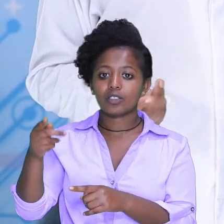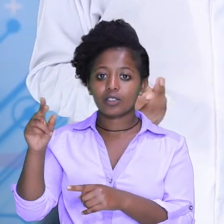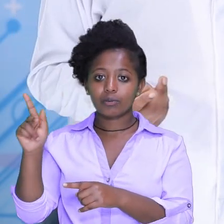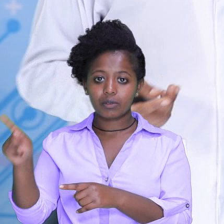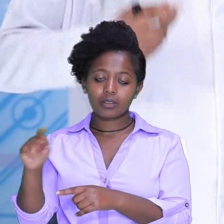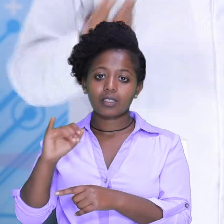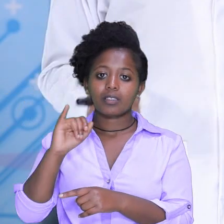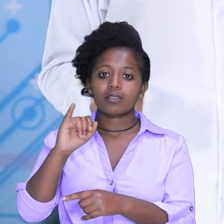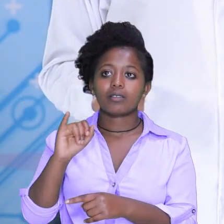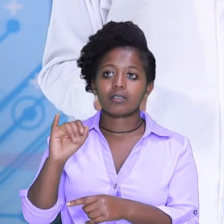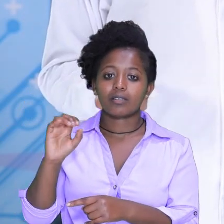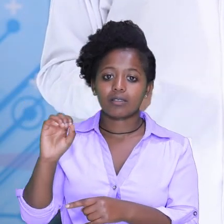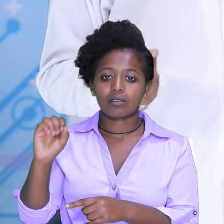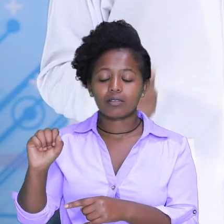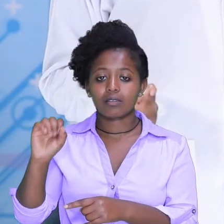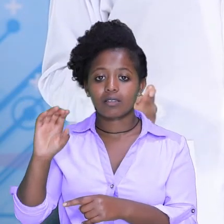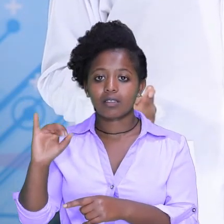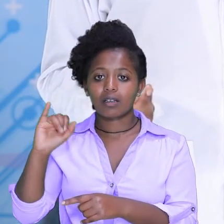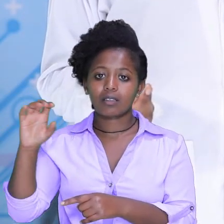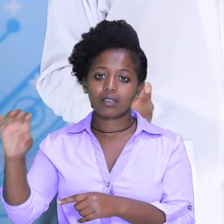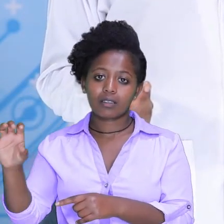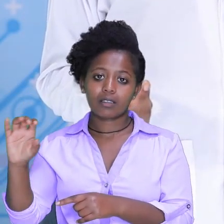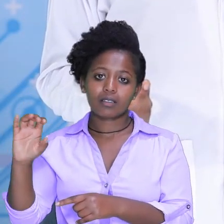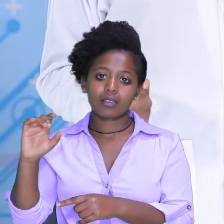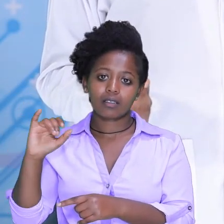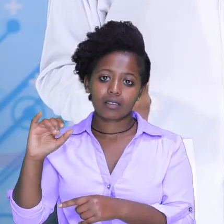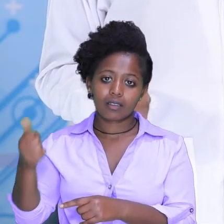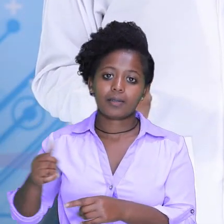CIA, Mossad. Those are